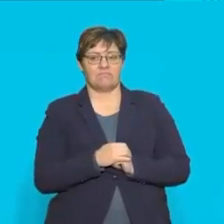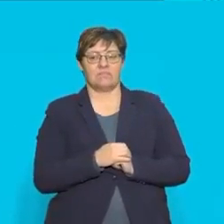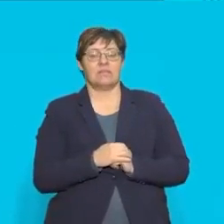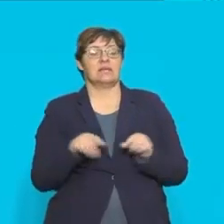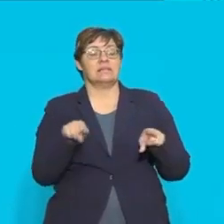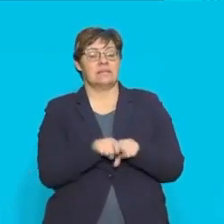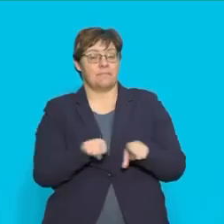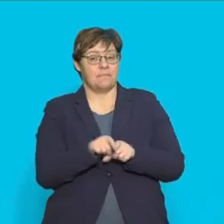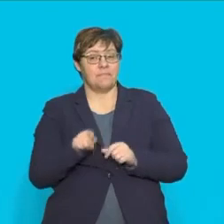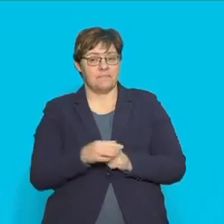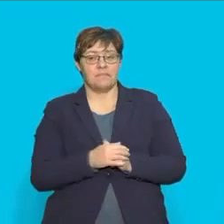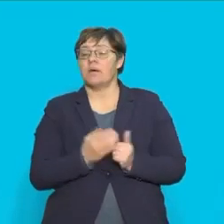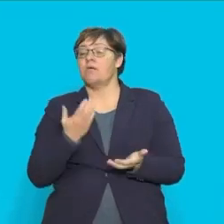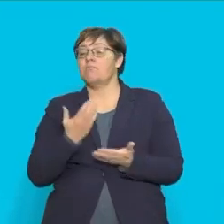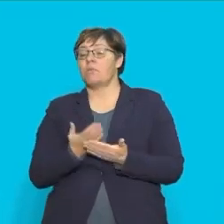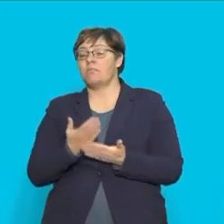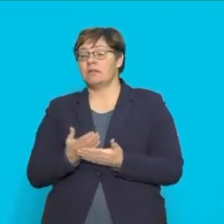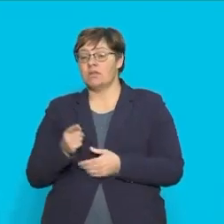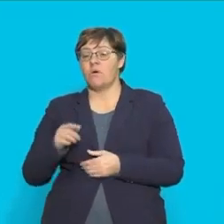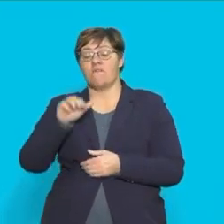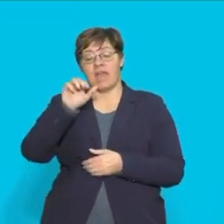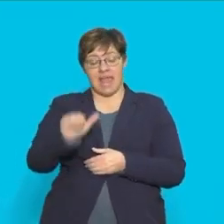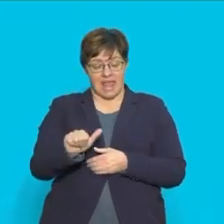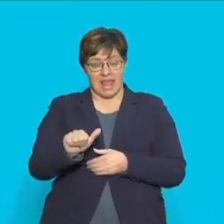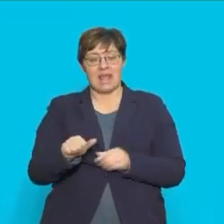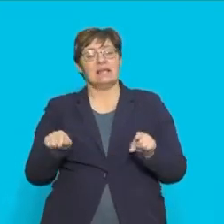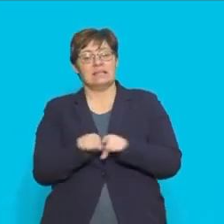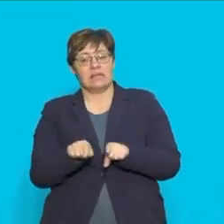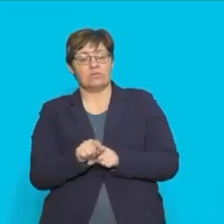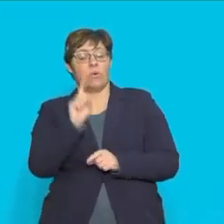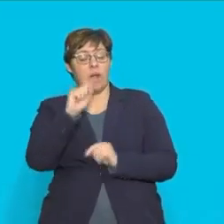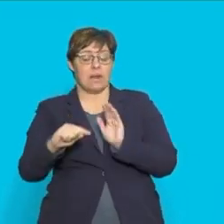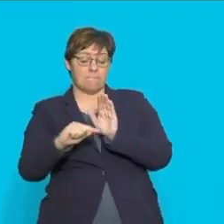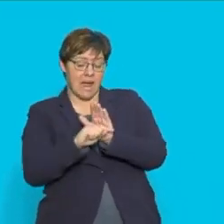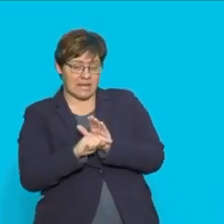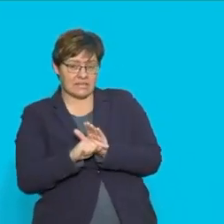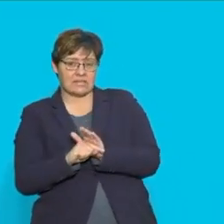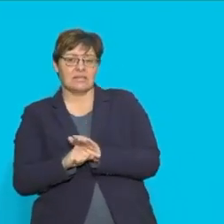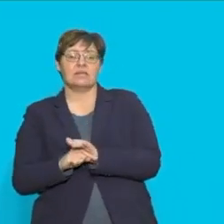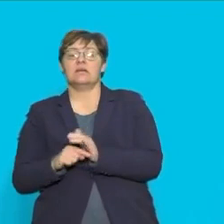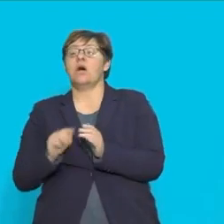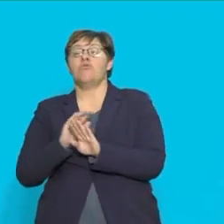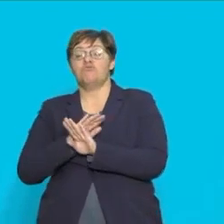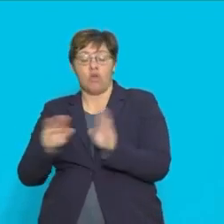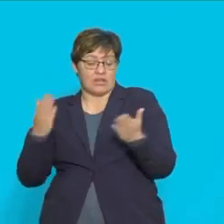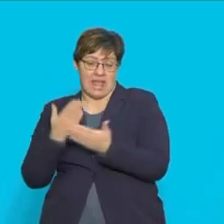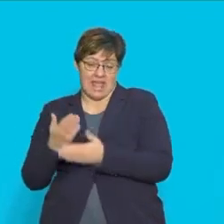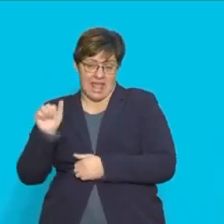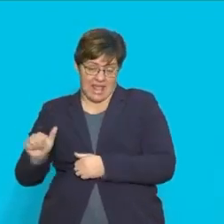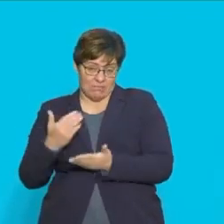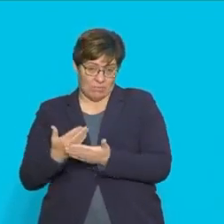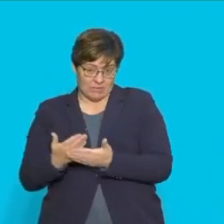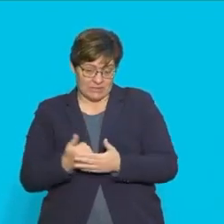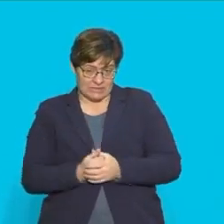So now, which is the same as this, probability of A is also 1 minus the probability of not